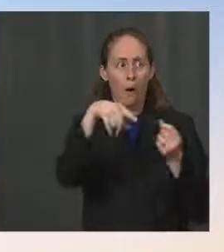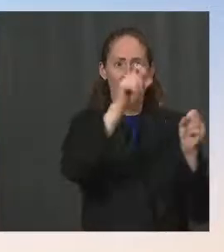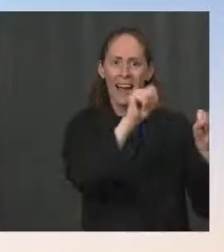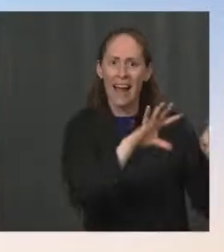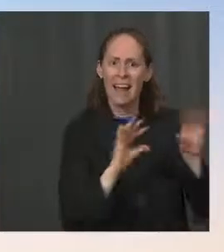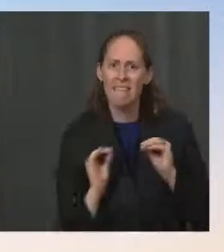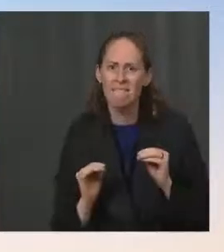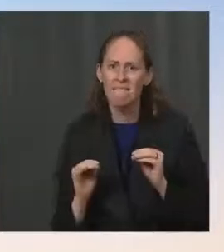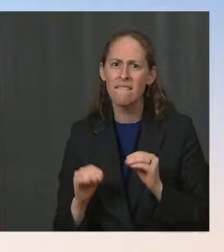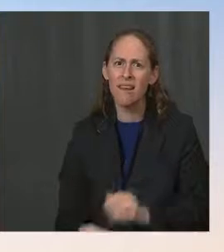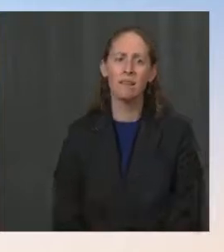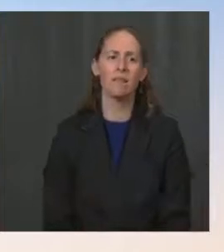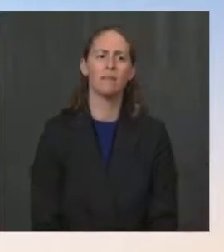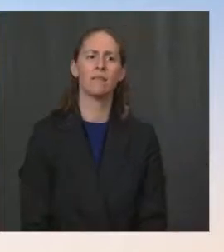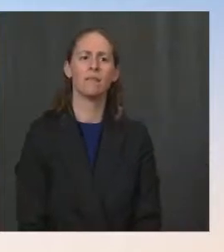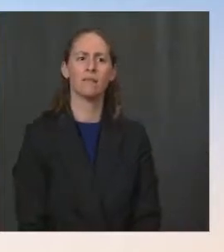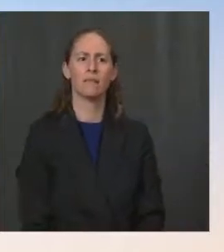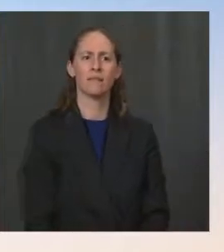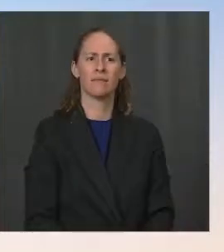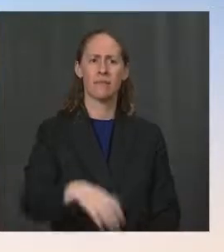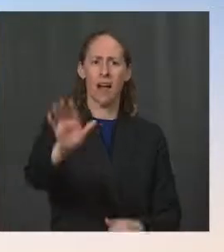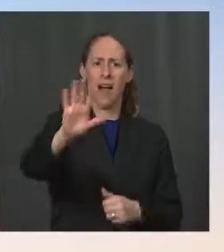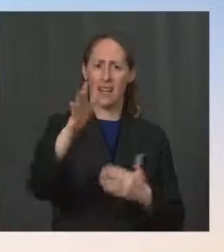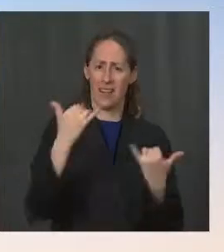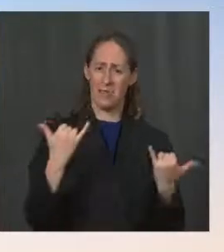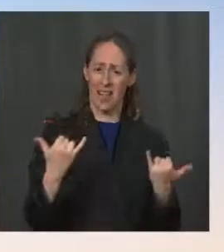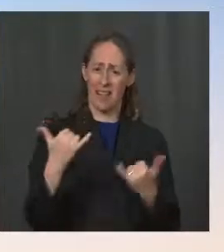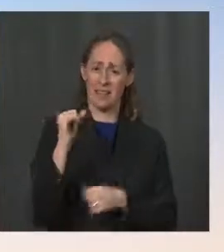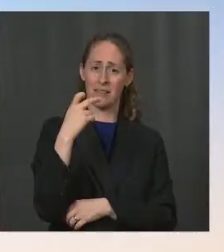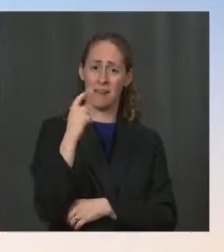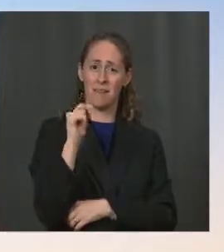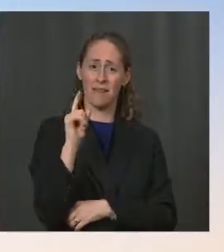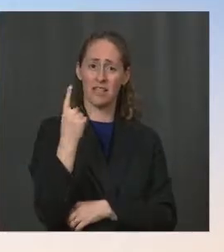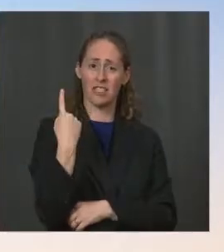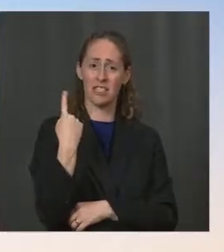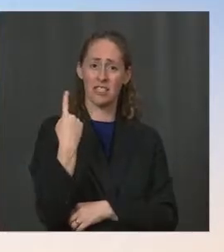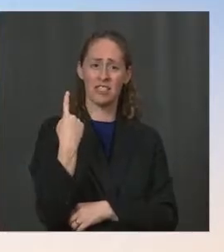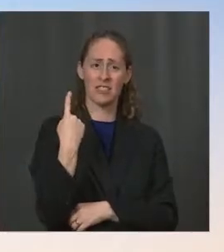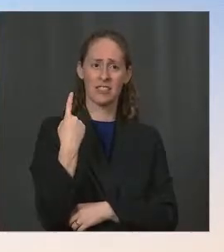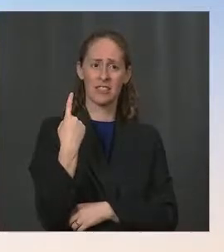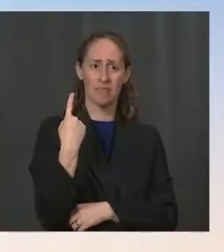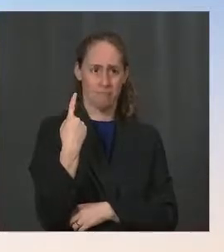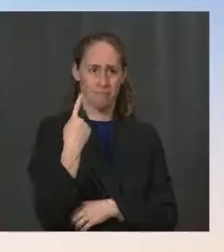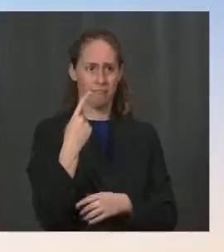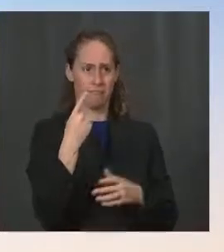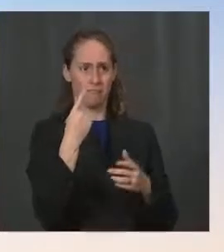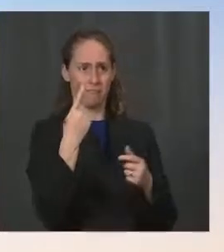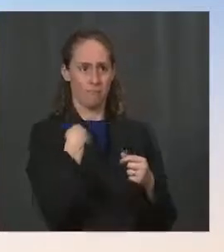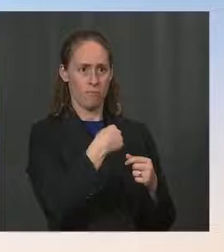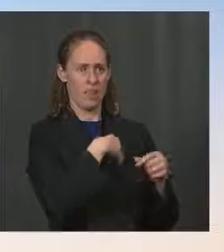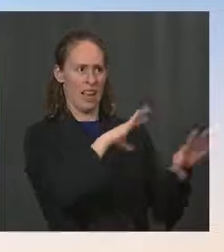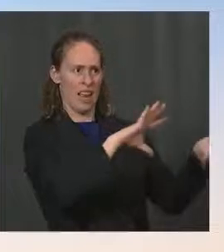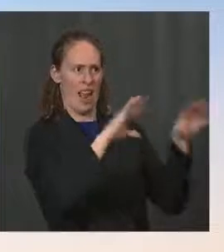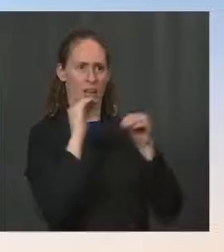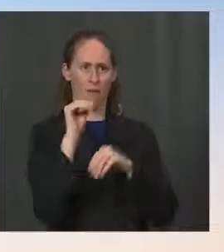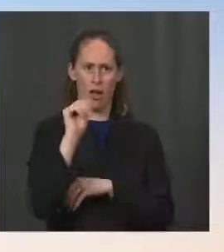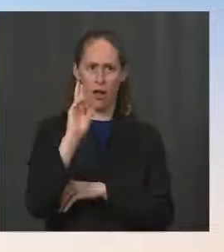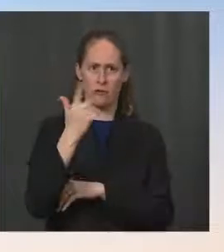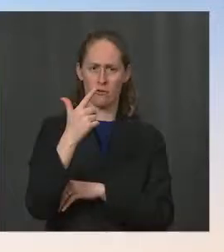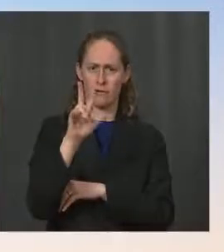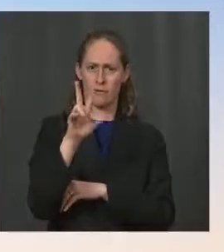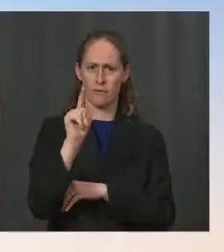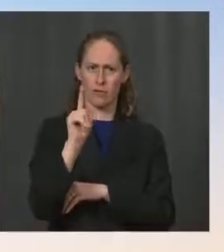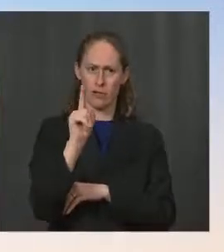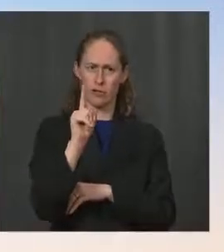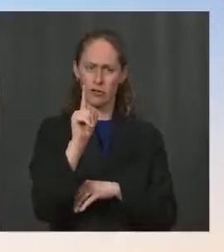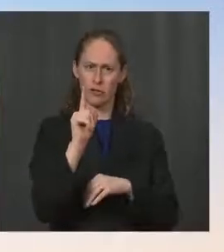September 1st. We ended our presence in Afghanistan yesterday, or on the 31st in Afghanistan. What we said at the time, and remains the case, is